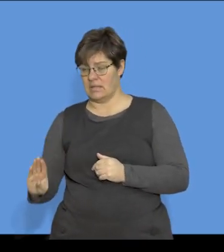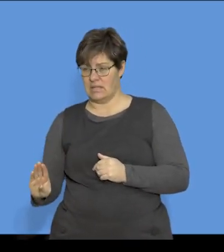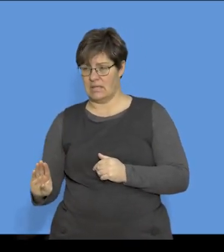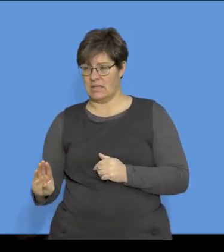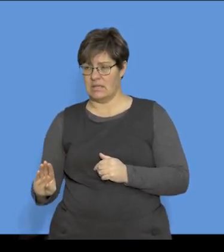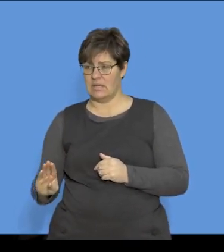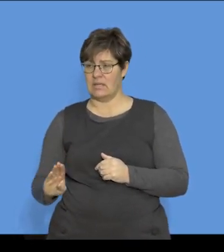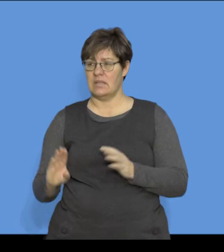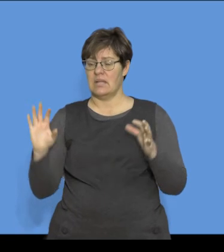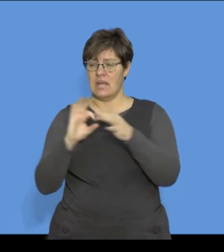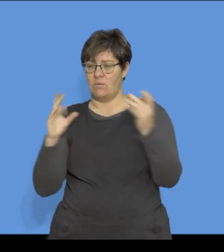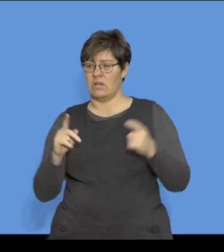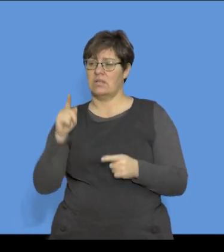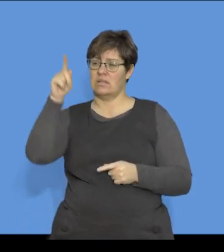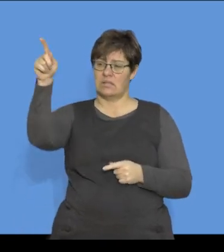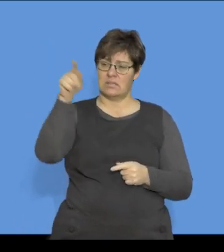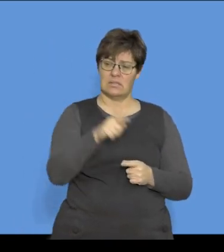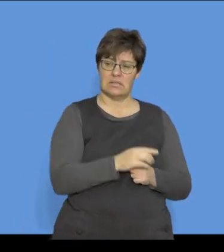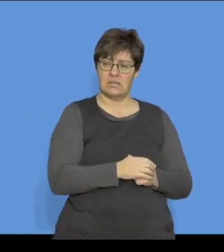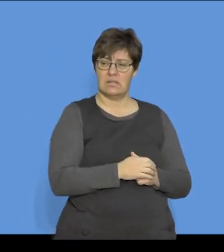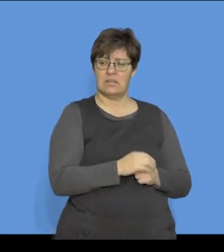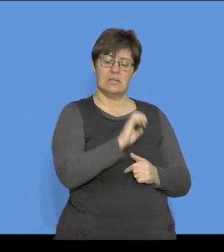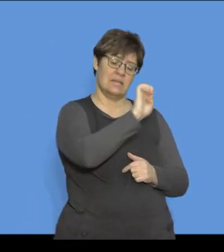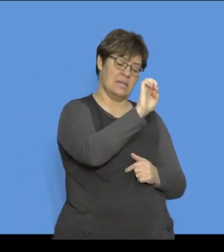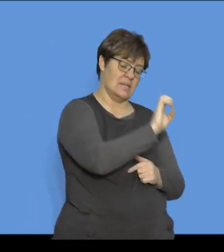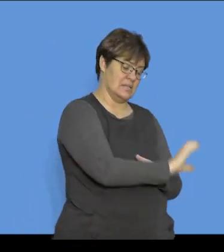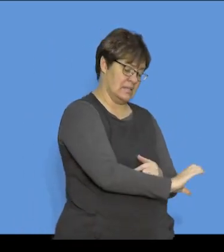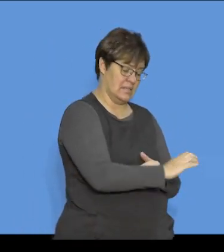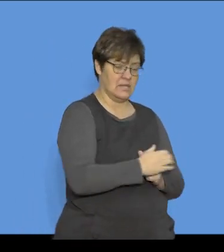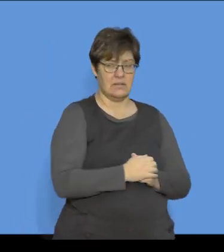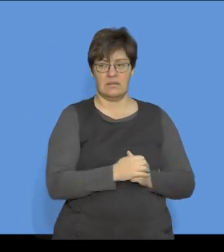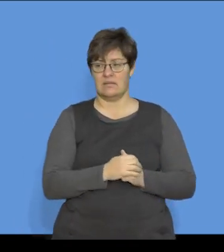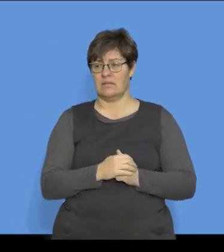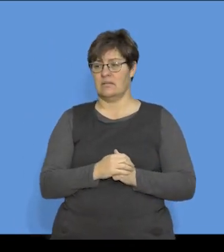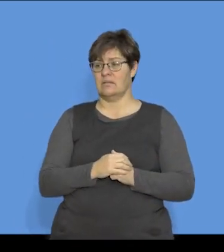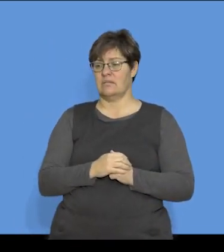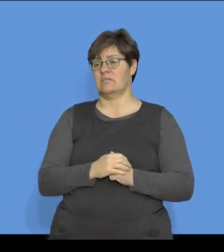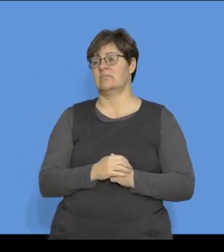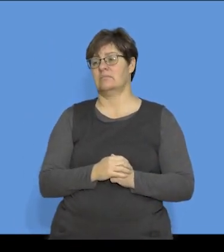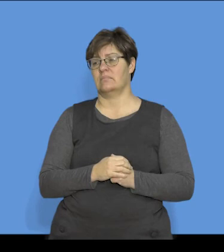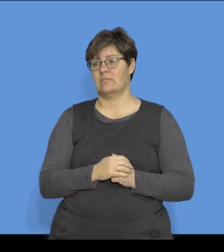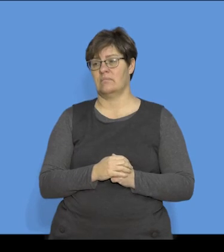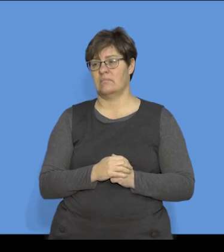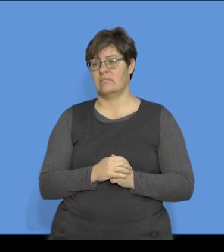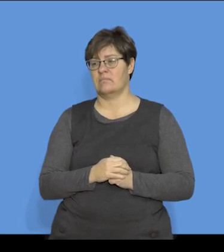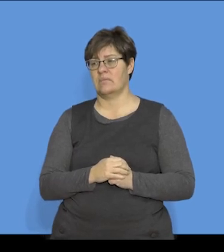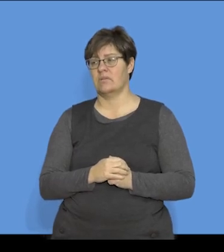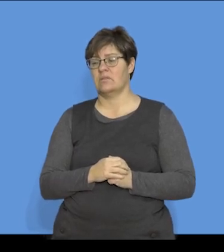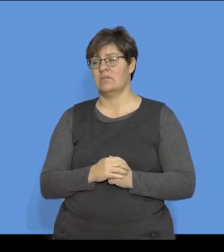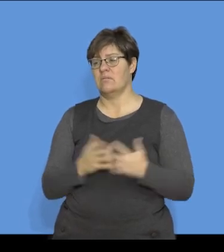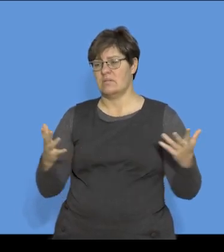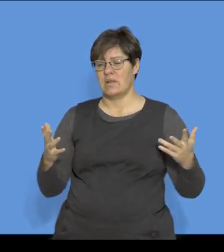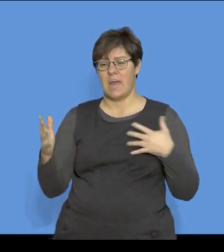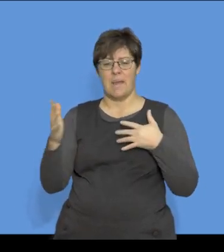is equals to that, and this is A, E, C, and this is also equals to that. There's many